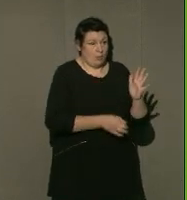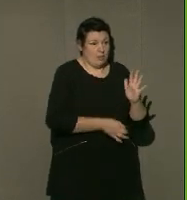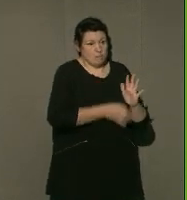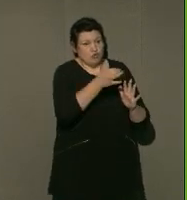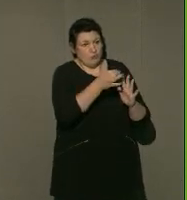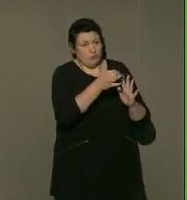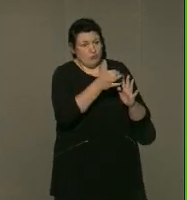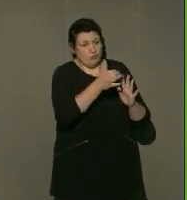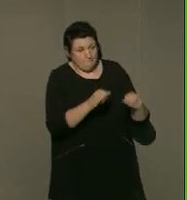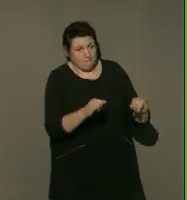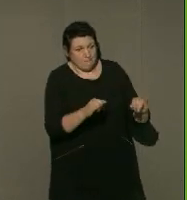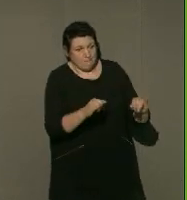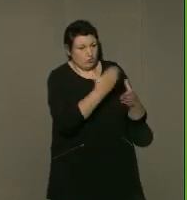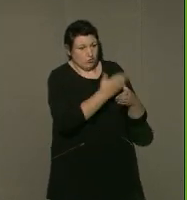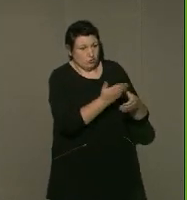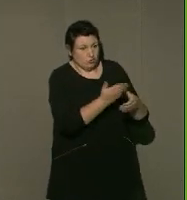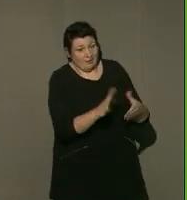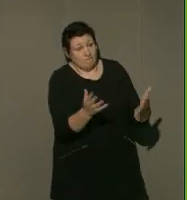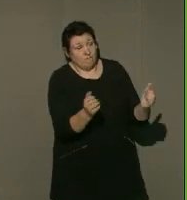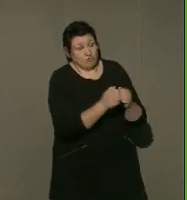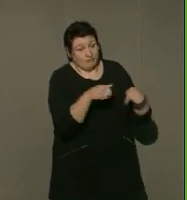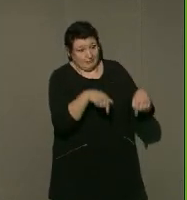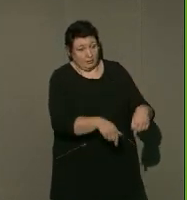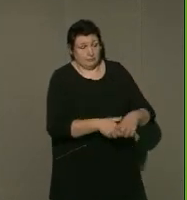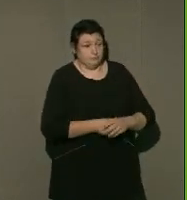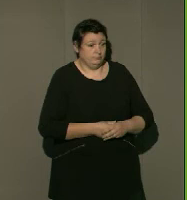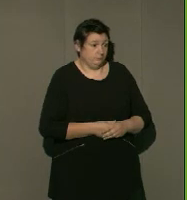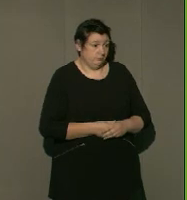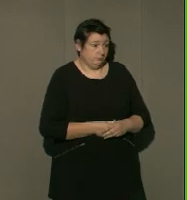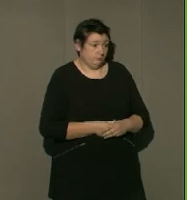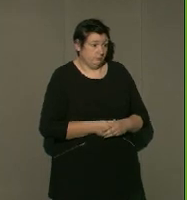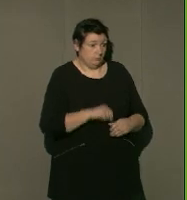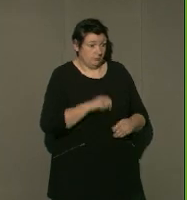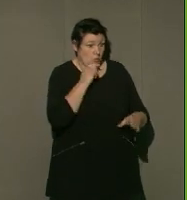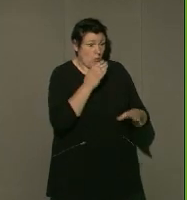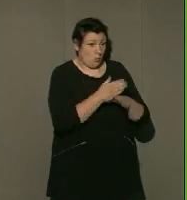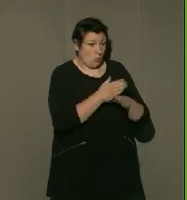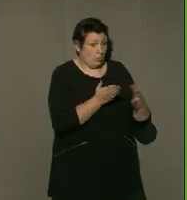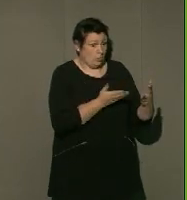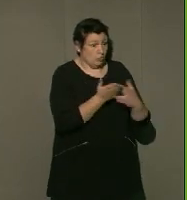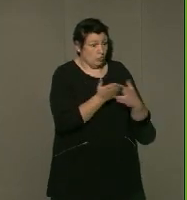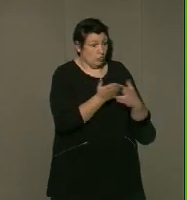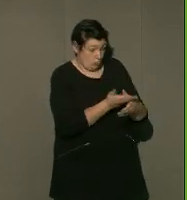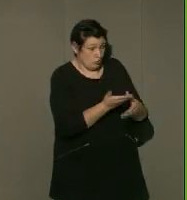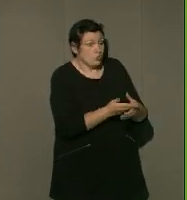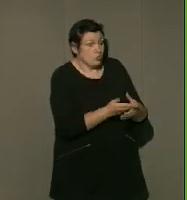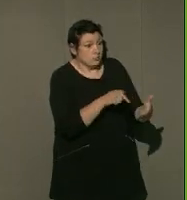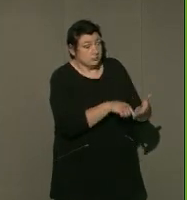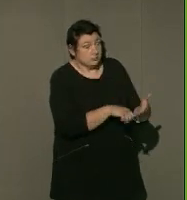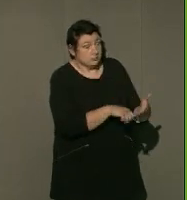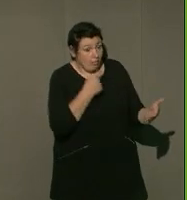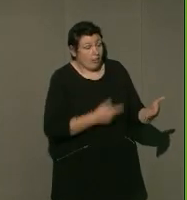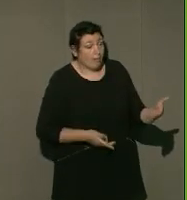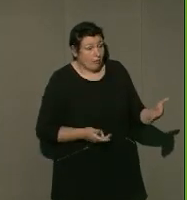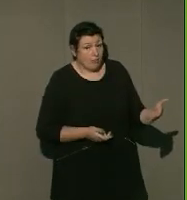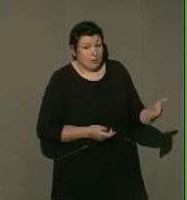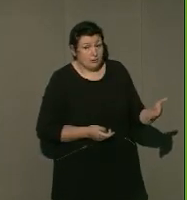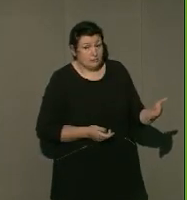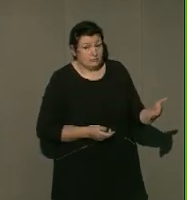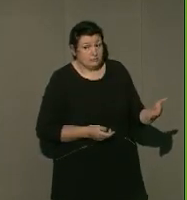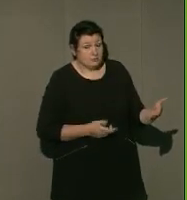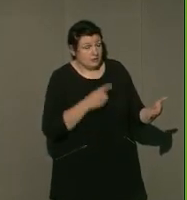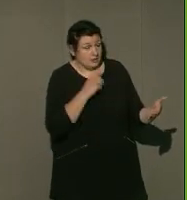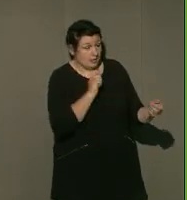document if they are agreed by conference. So we'll be working through the document as a working document, amendment